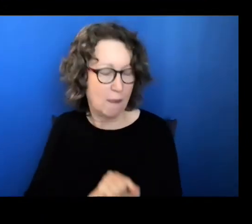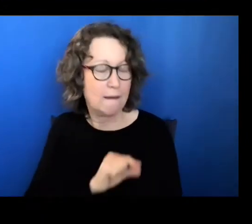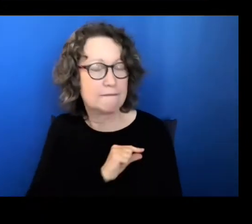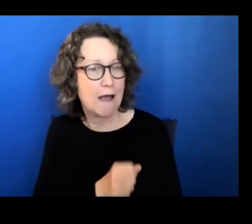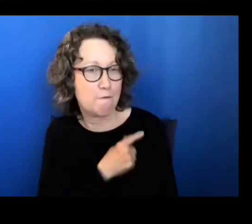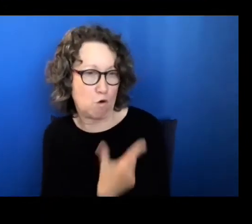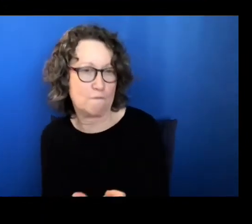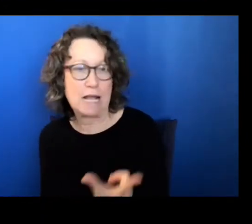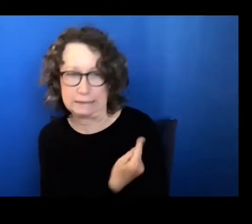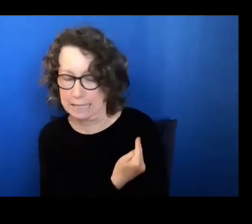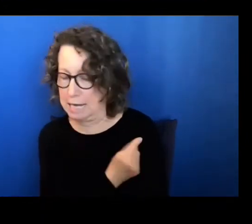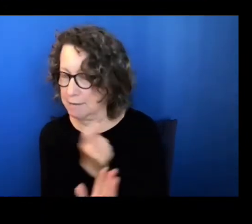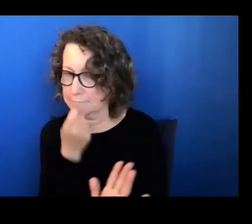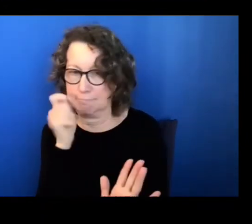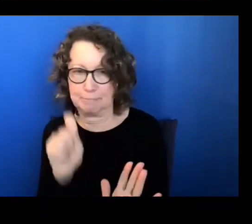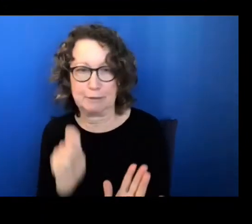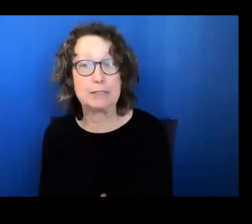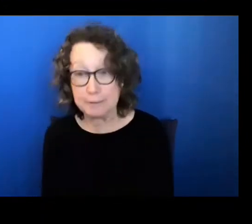a vaccine.